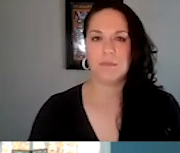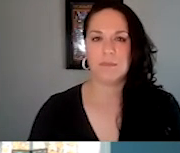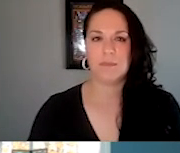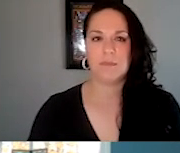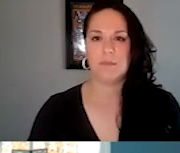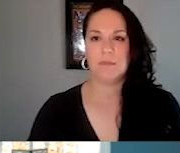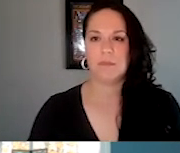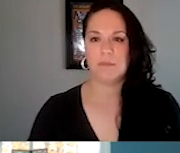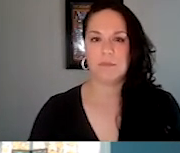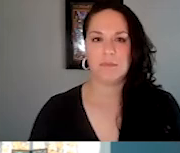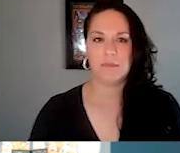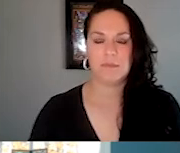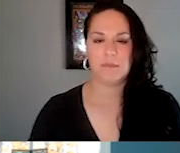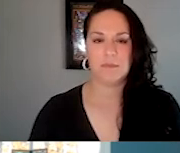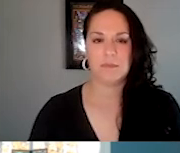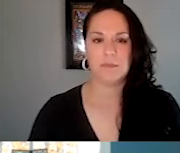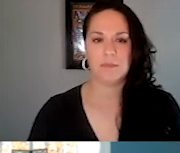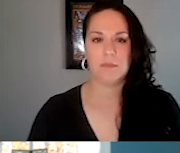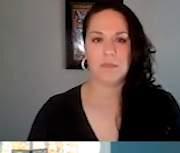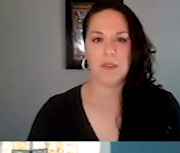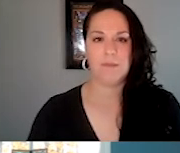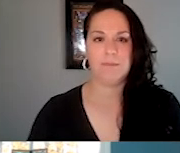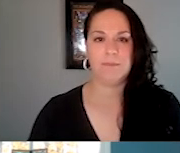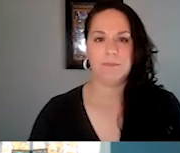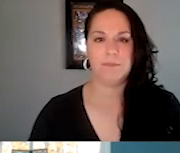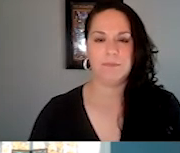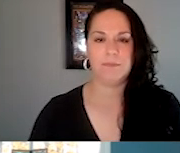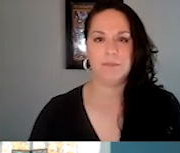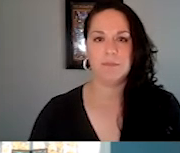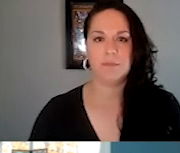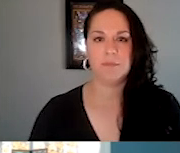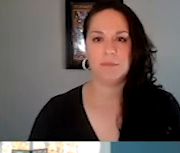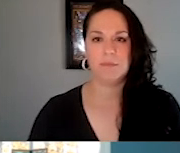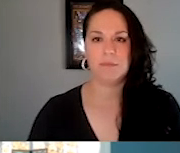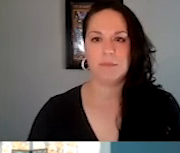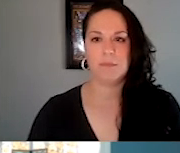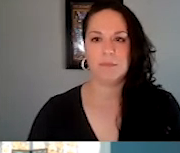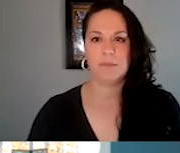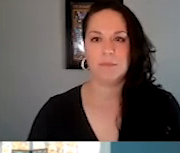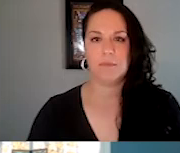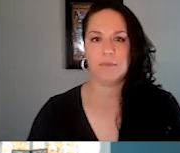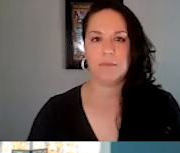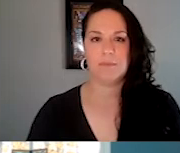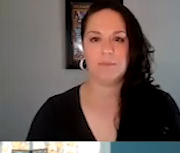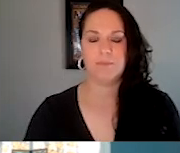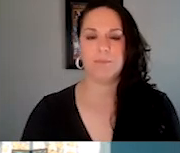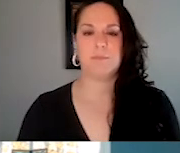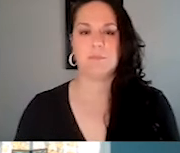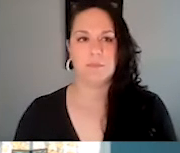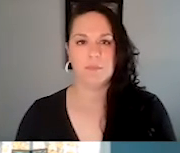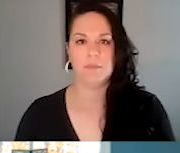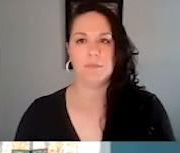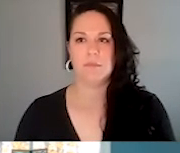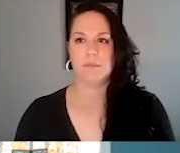how youth are accessing and through whom, how much you think they're using, the types of effects. All